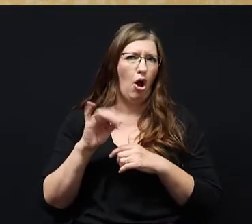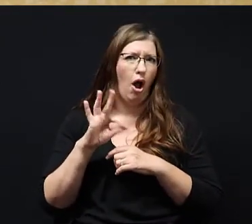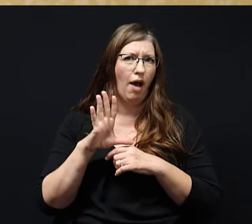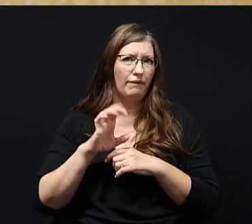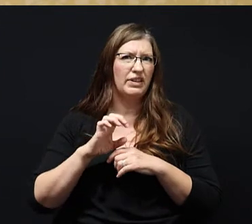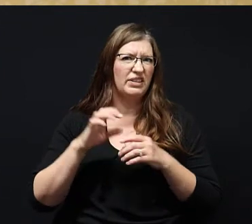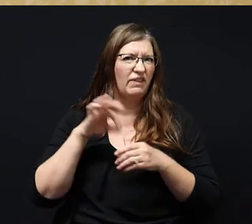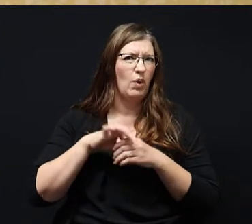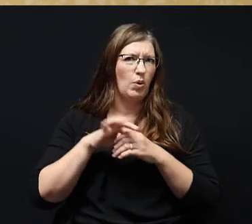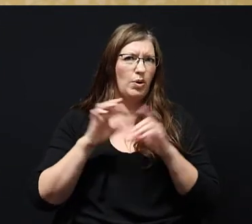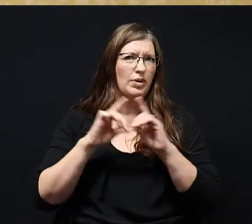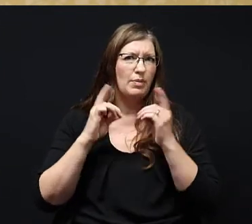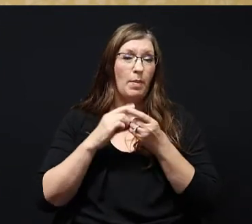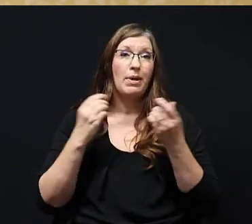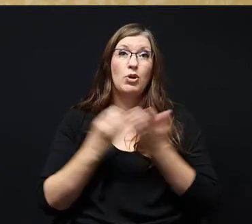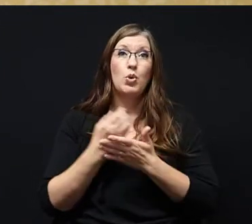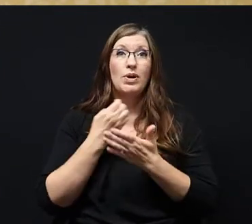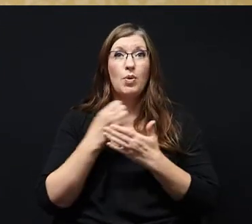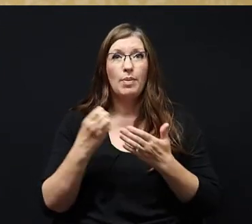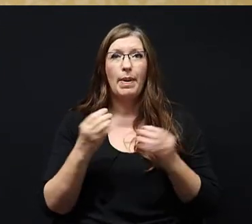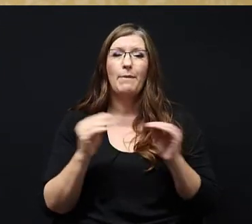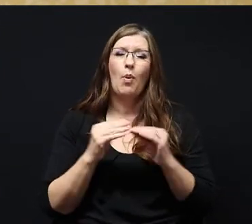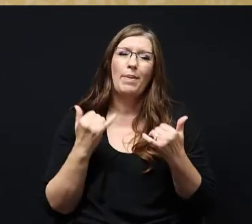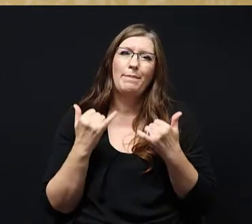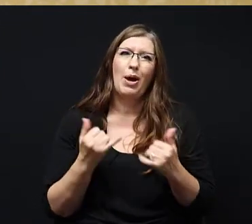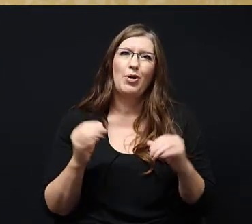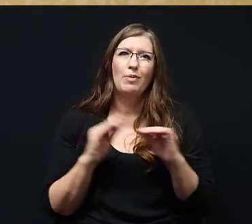this improvement for you by modernizing our